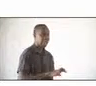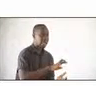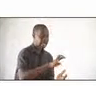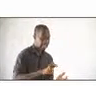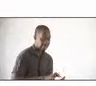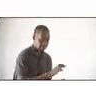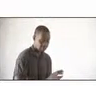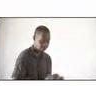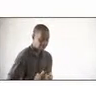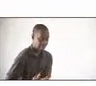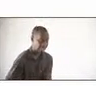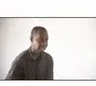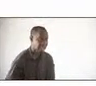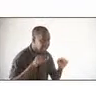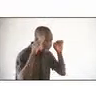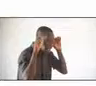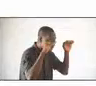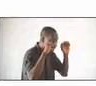Education Directorate,